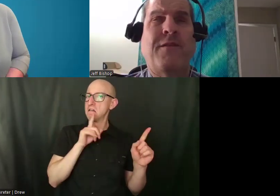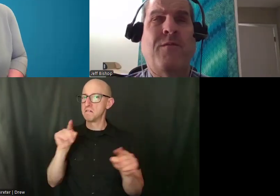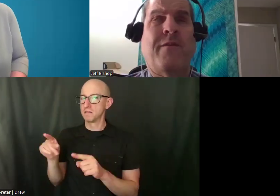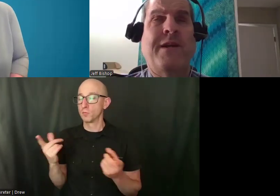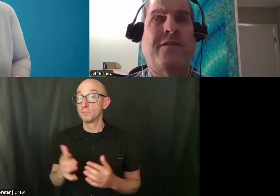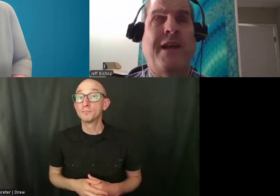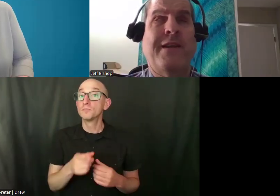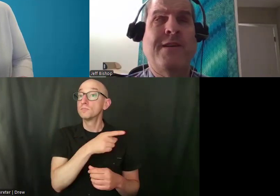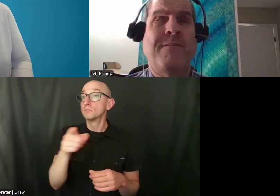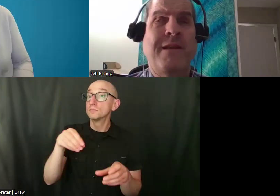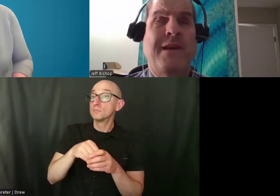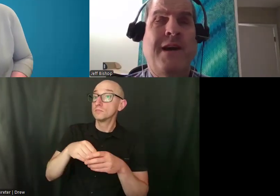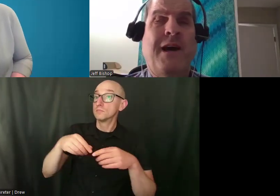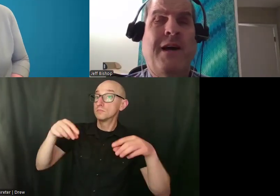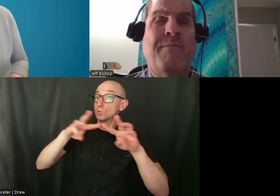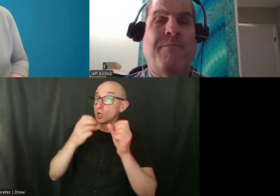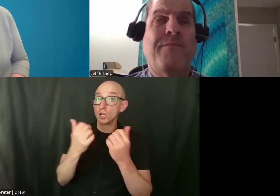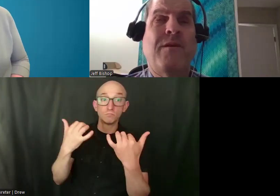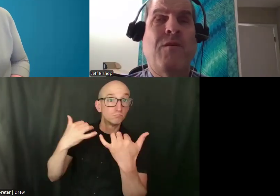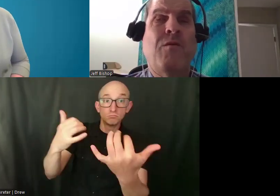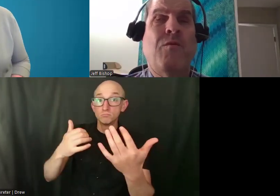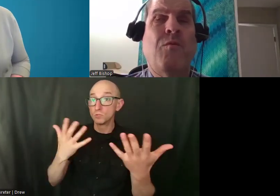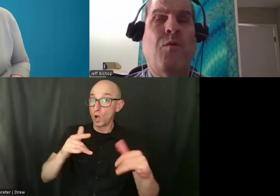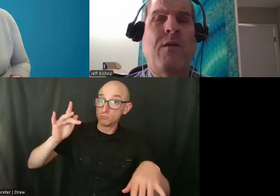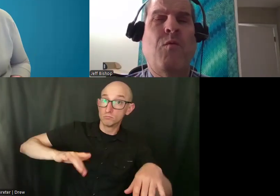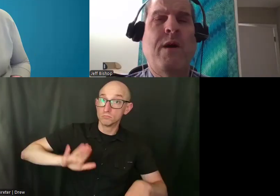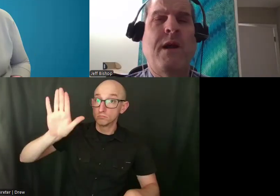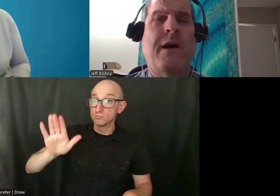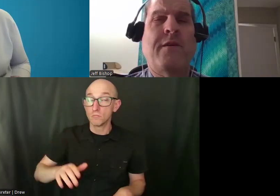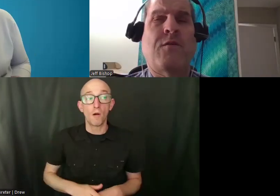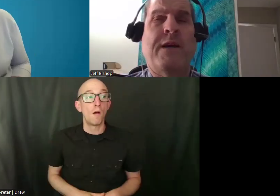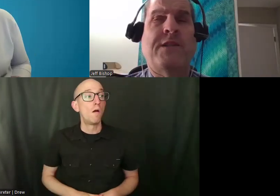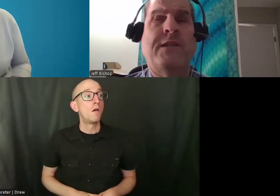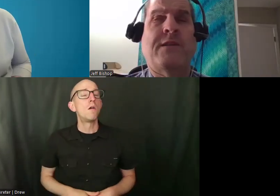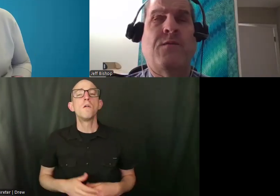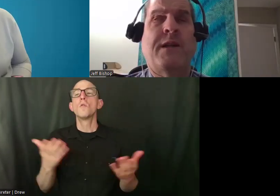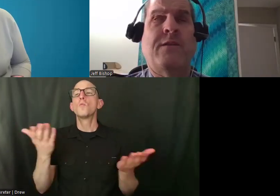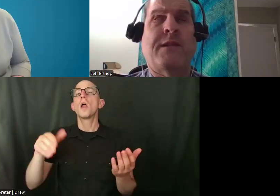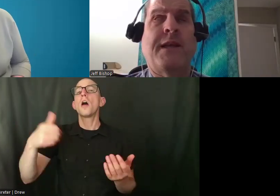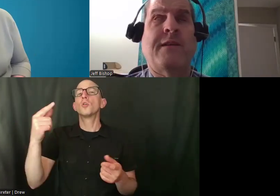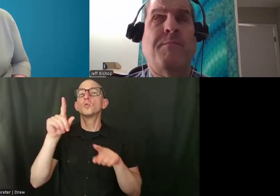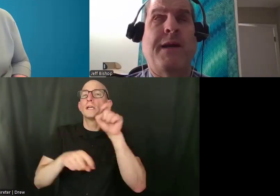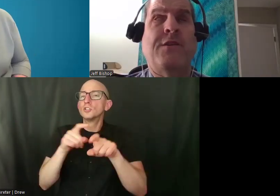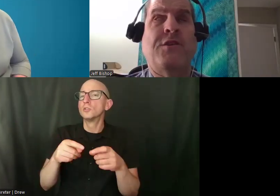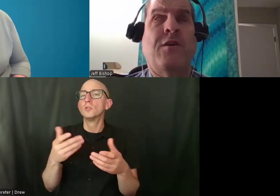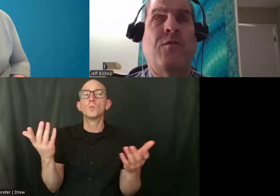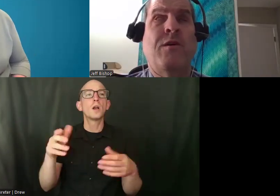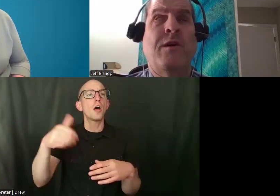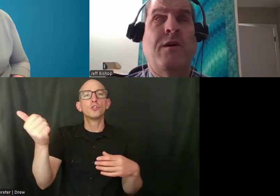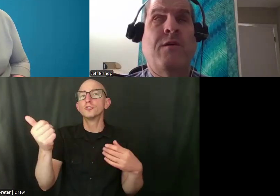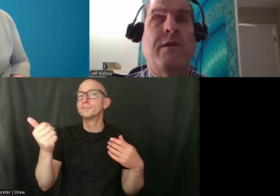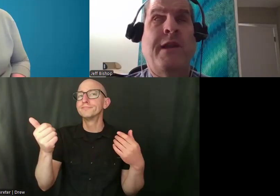audience, if you want to raise your hand, um, what other questions or what other things might